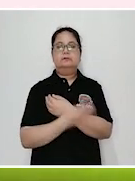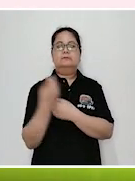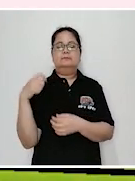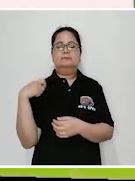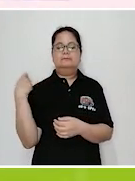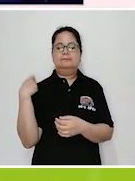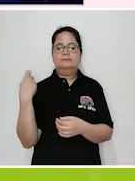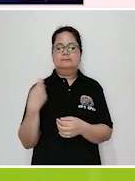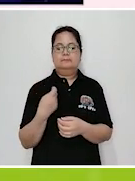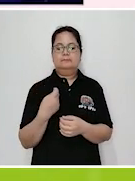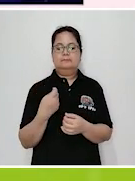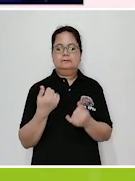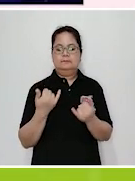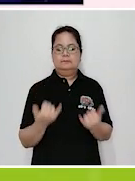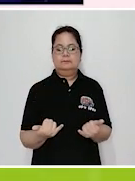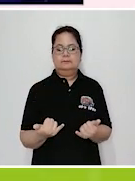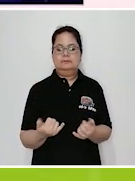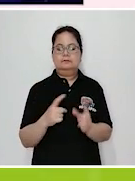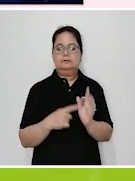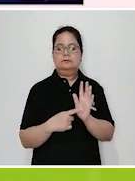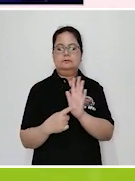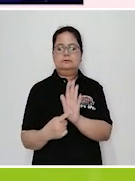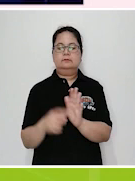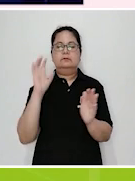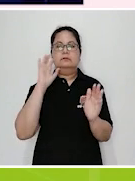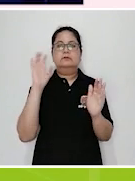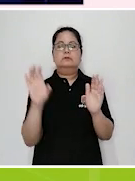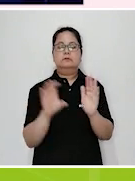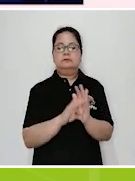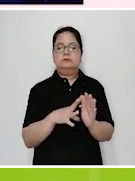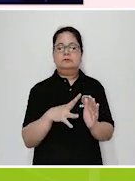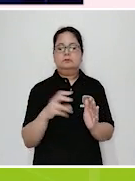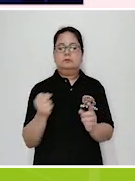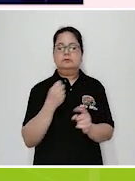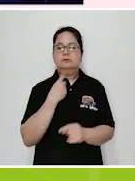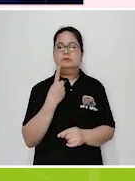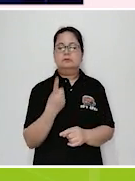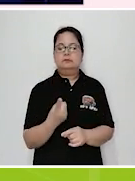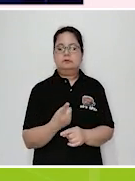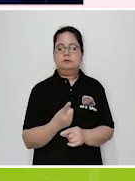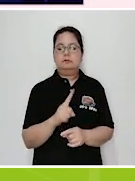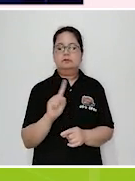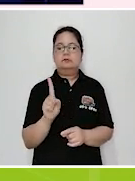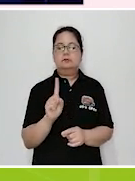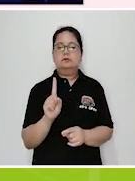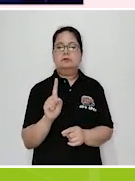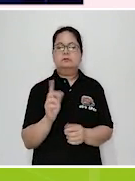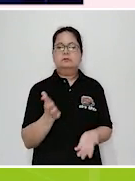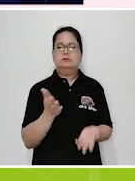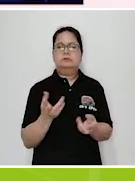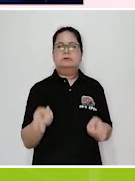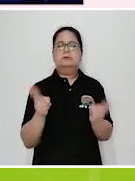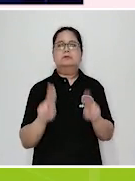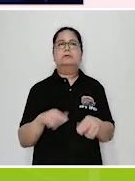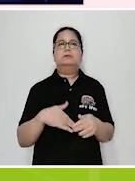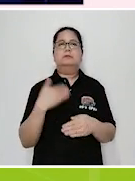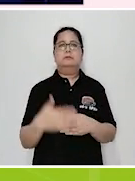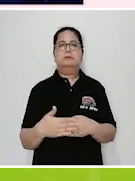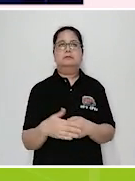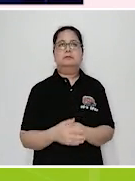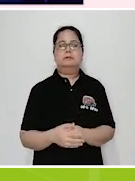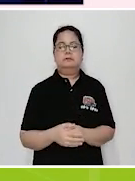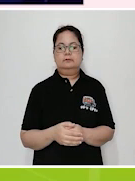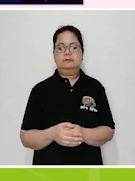Fernandino teens, this time I will show you a picture and tell me what might happen next.